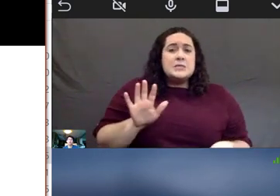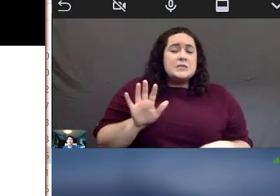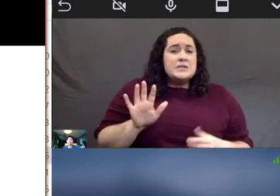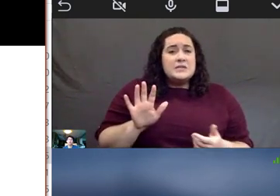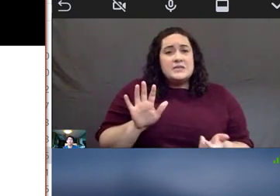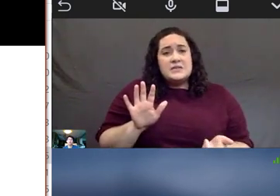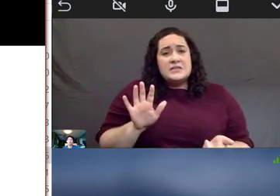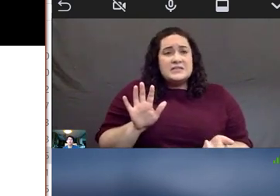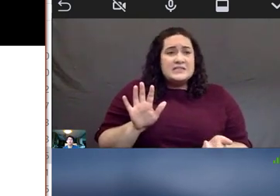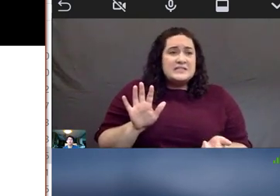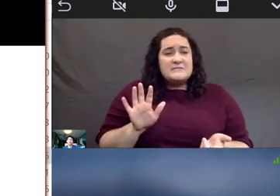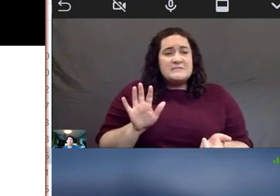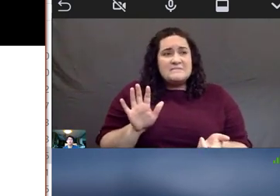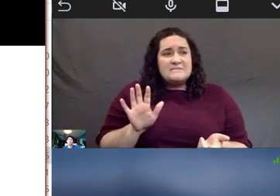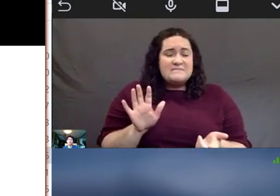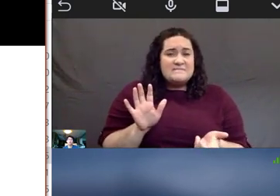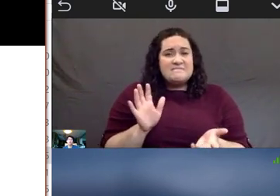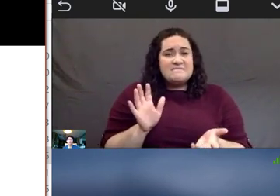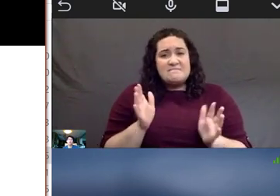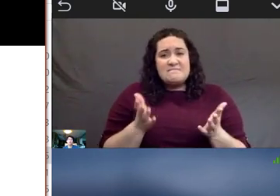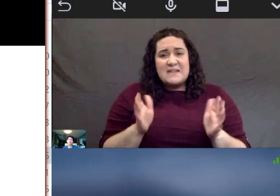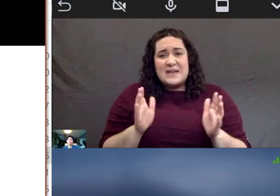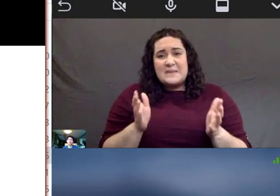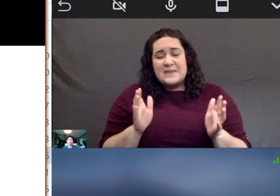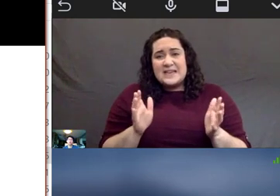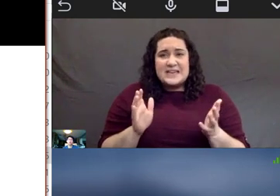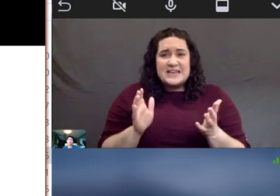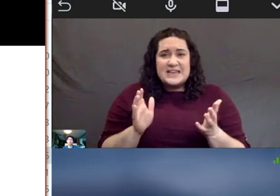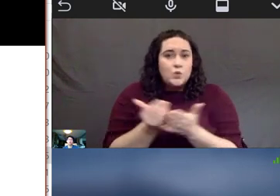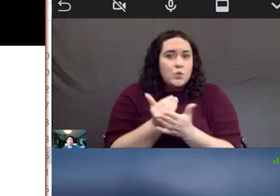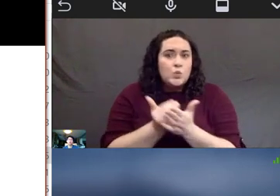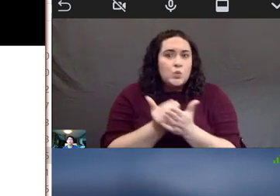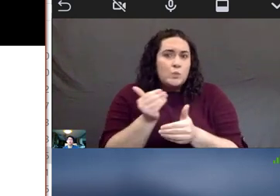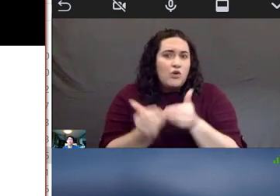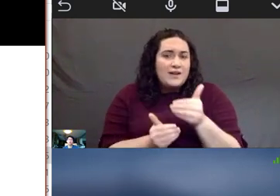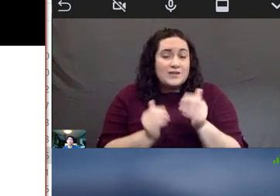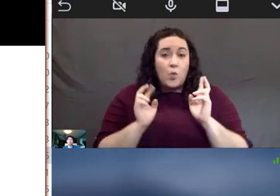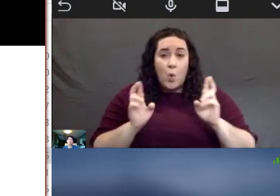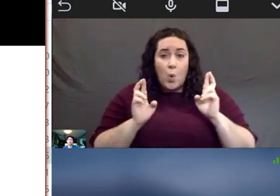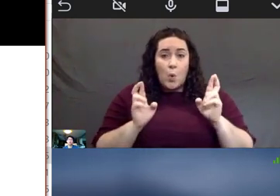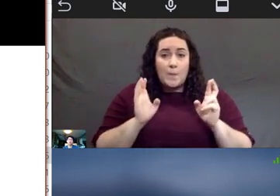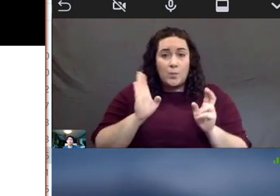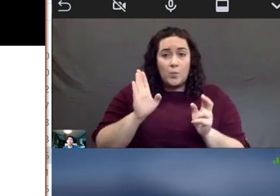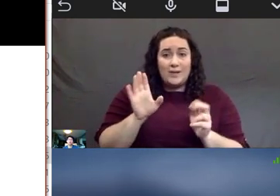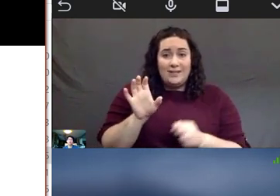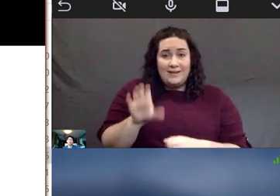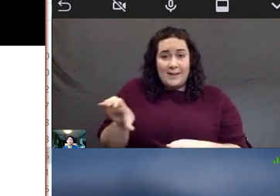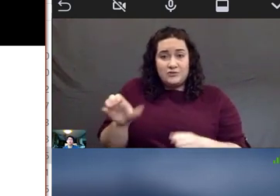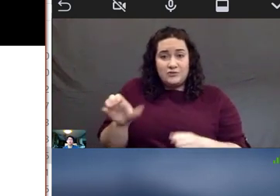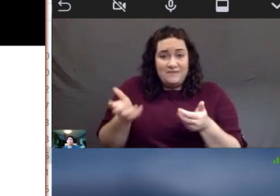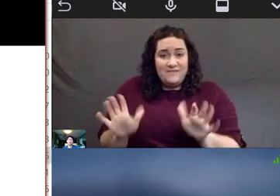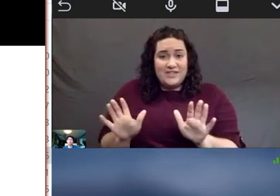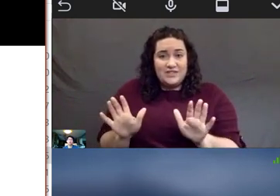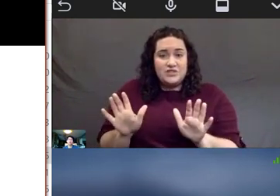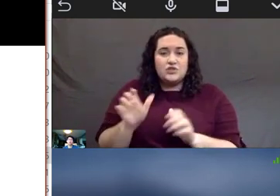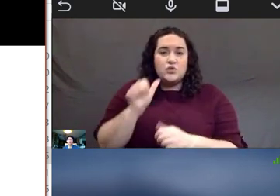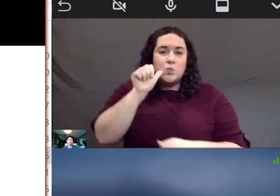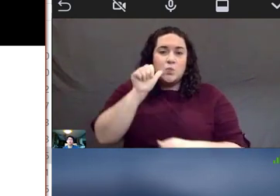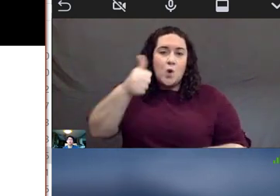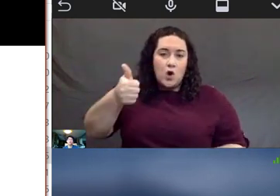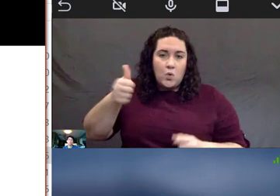This is kind of a new process for us, but the goal is to have these videos turned around in approximately 24 hours.